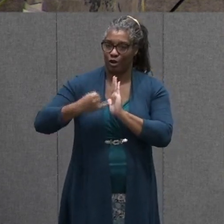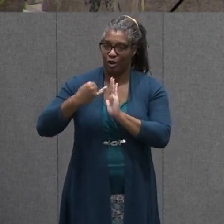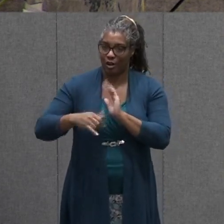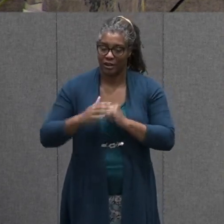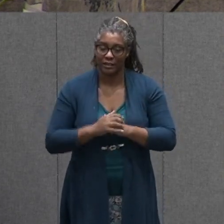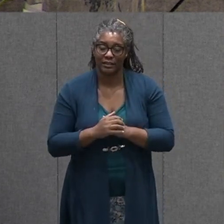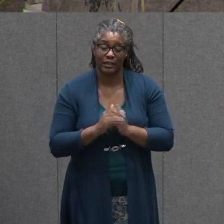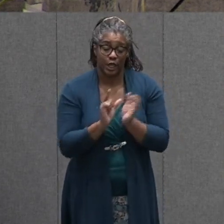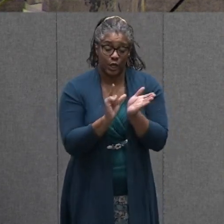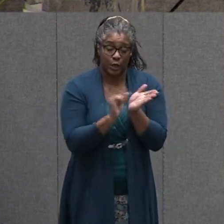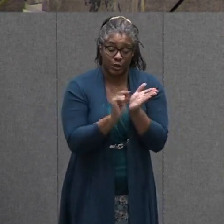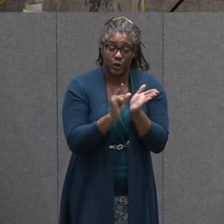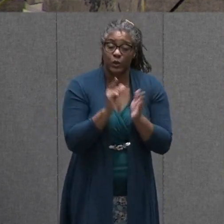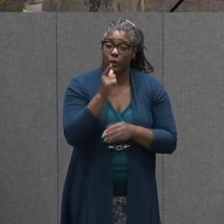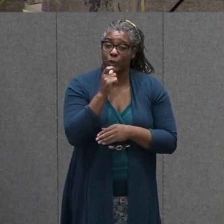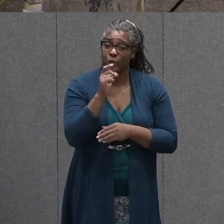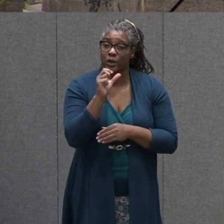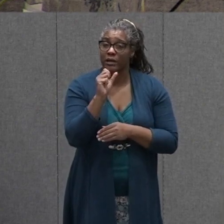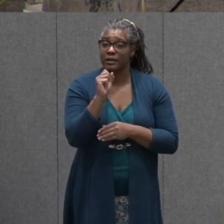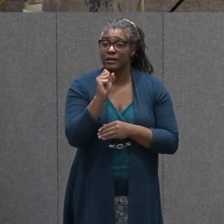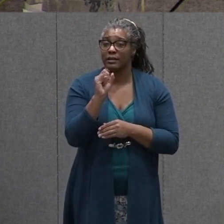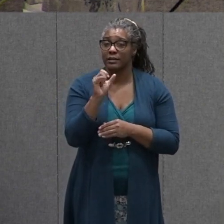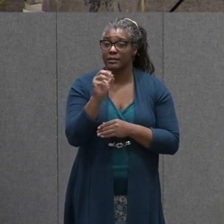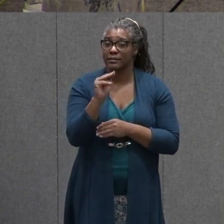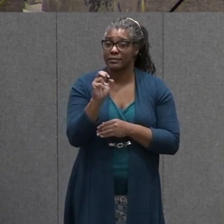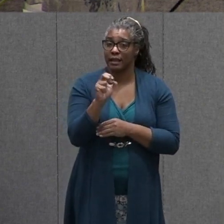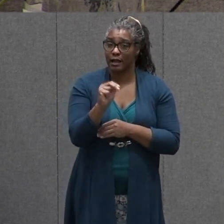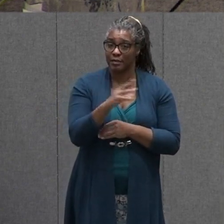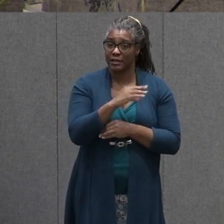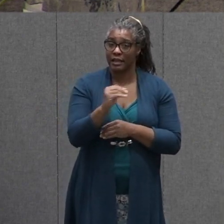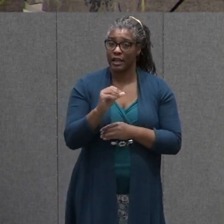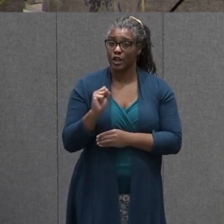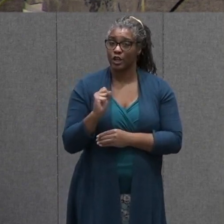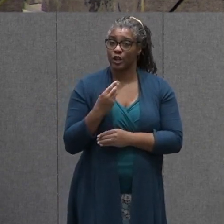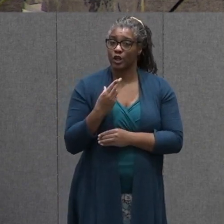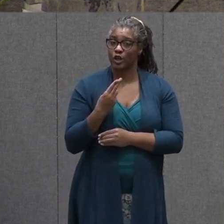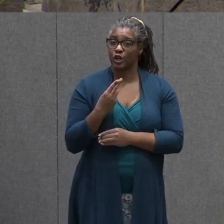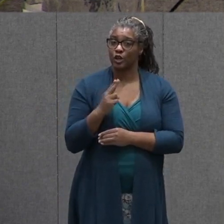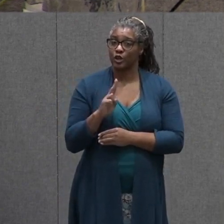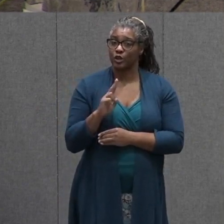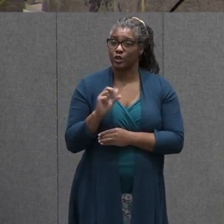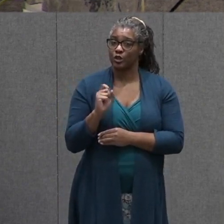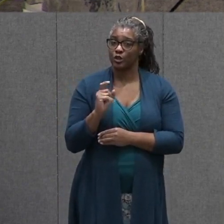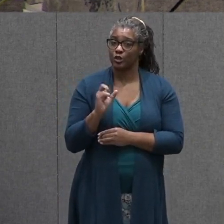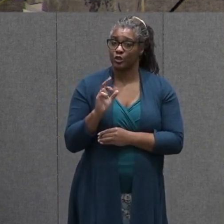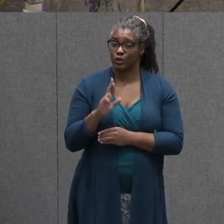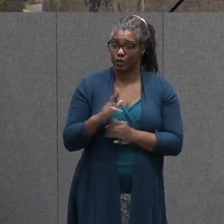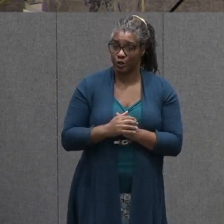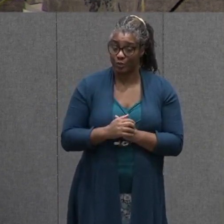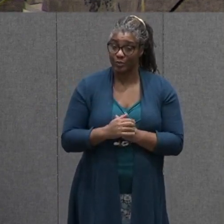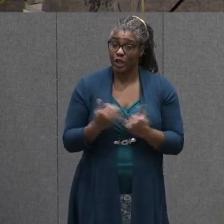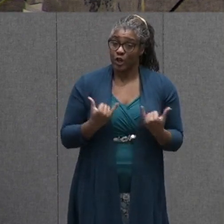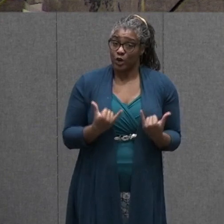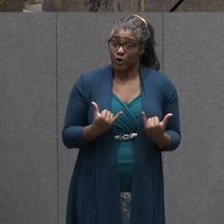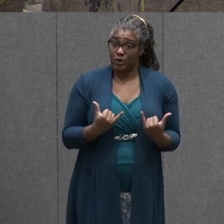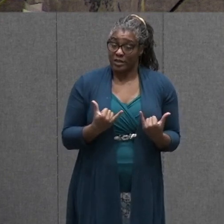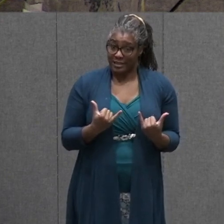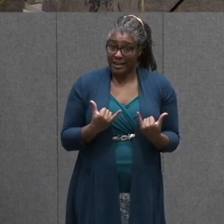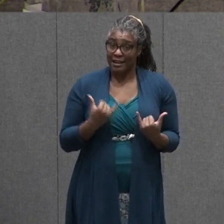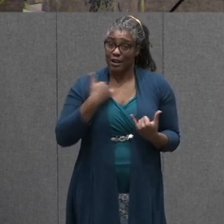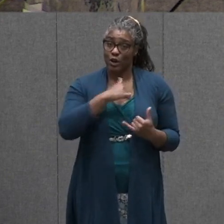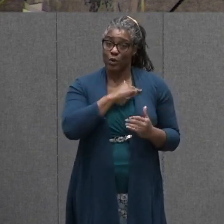before? Then I'm going to try to sound out the parts I'm not as familiar with. And then I'm going to